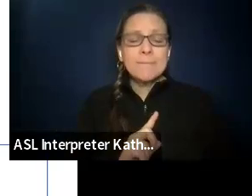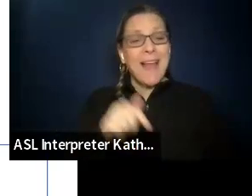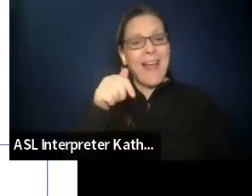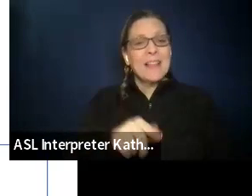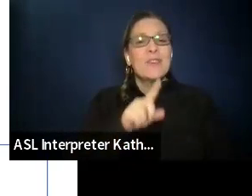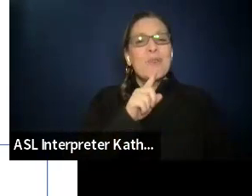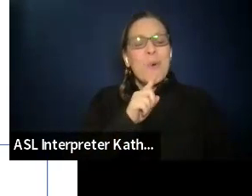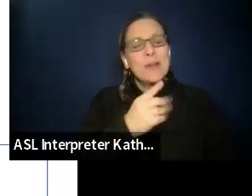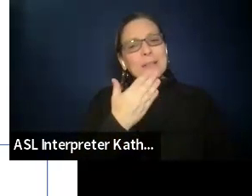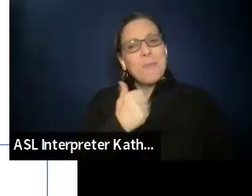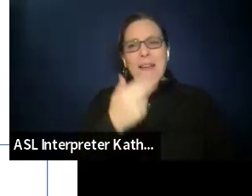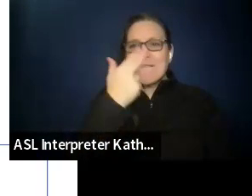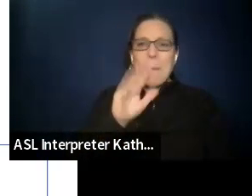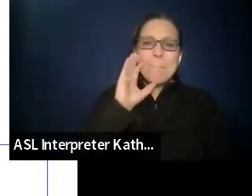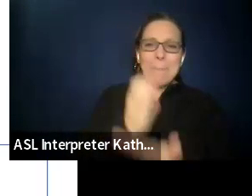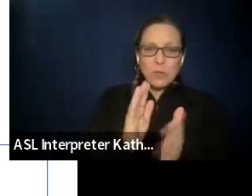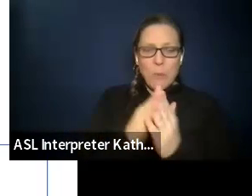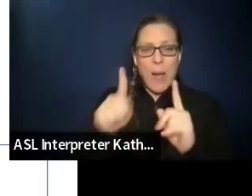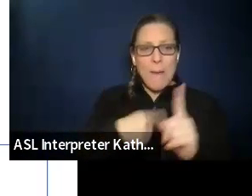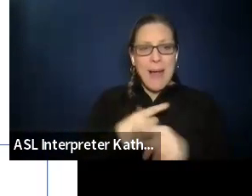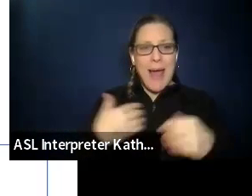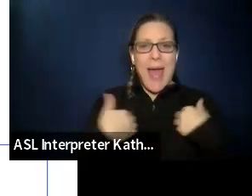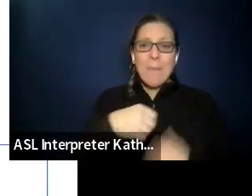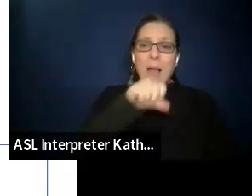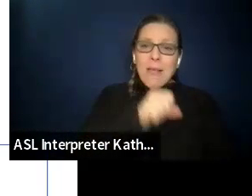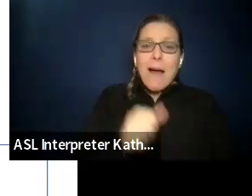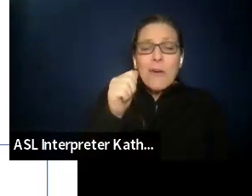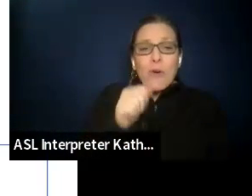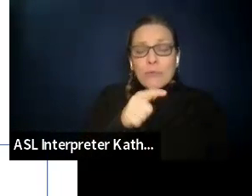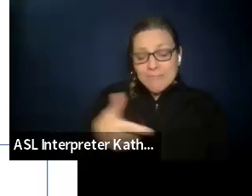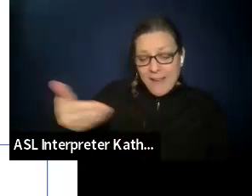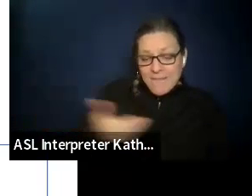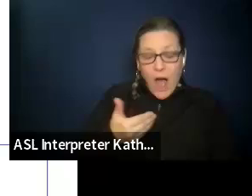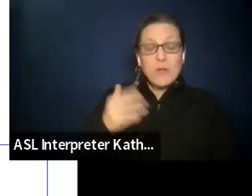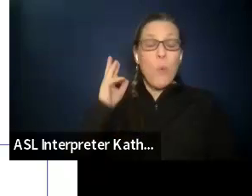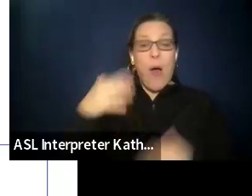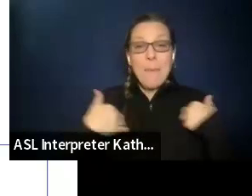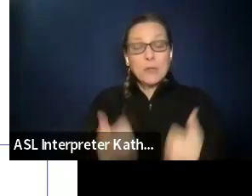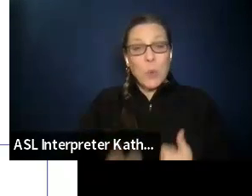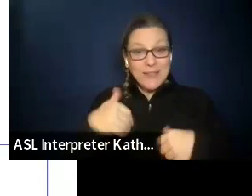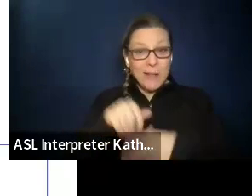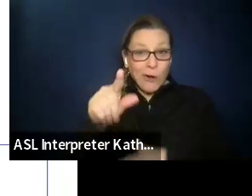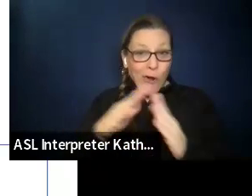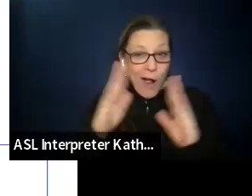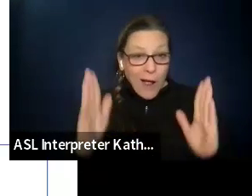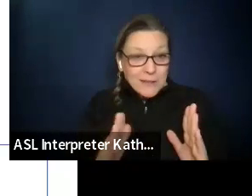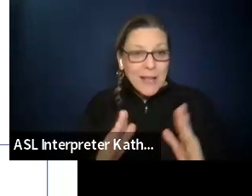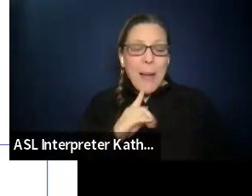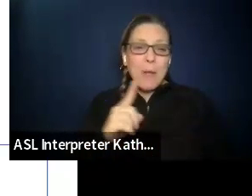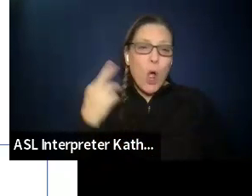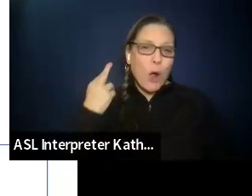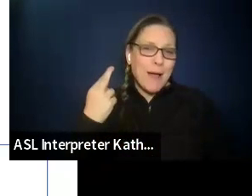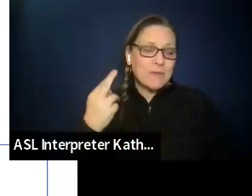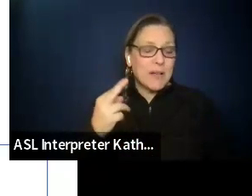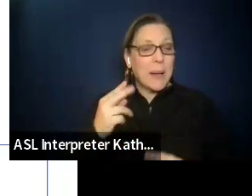is a really sweet and funny picture book about an animal-loving girl who invites wild animals to live in her house and be her best friend,